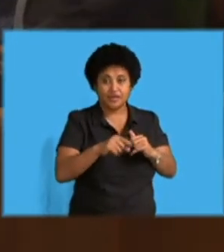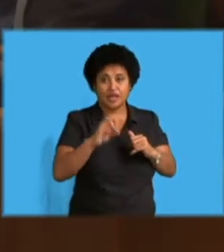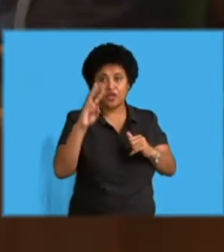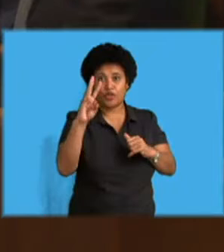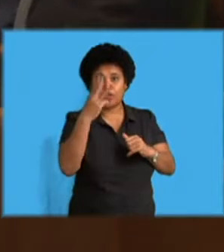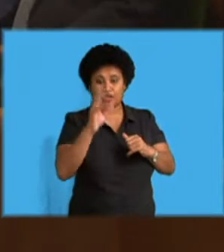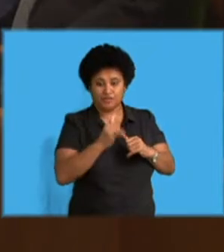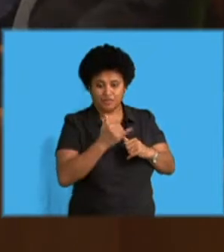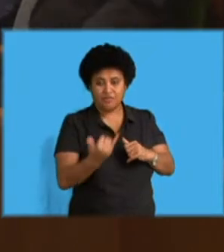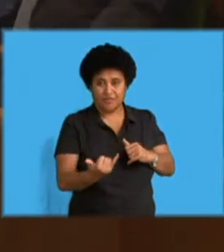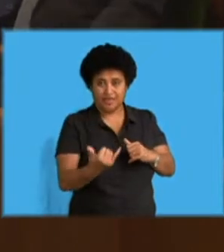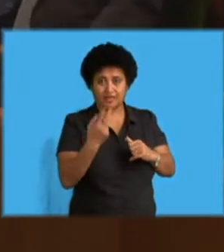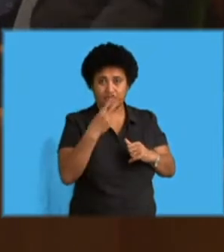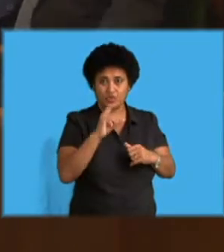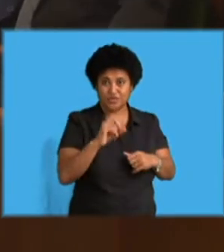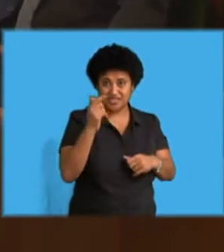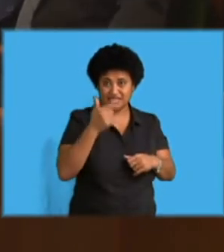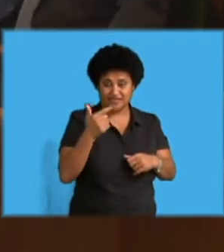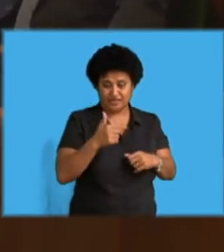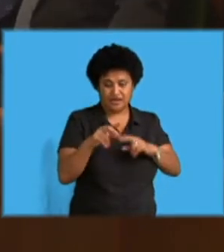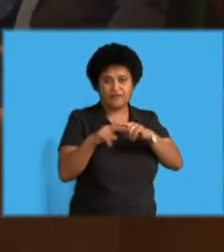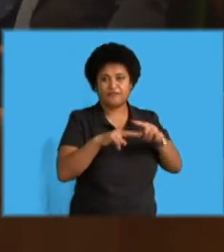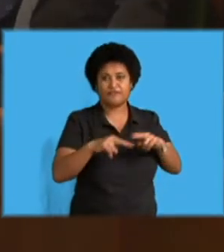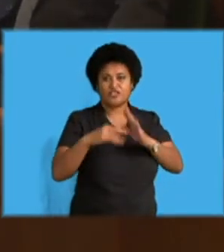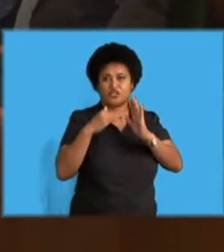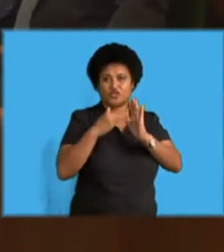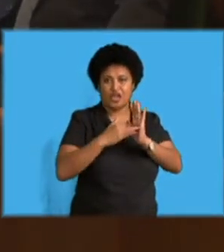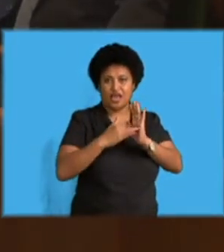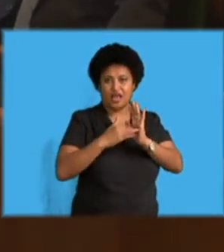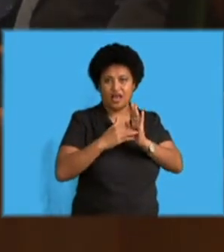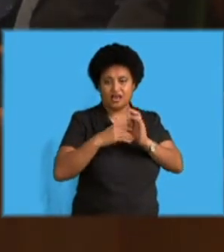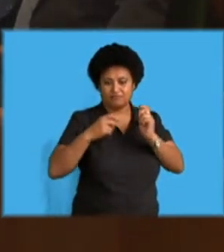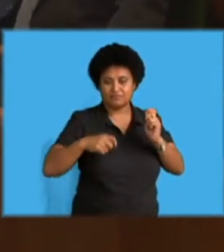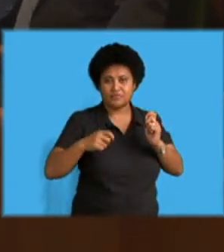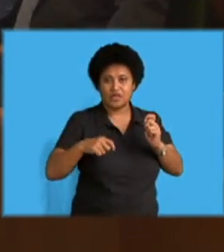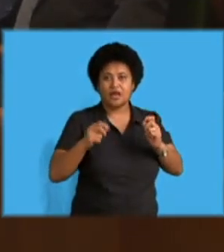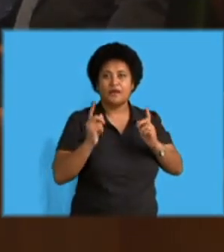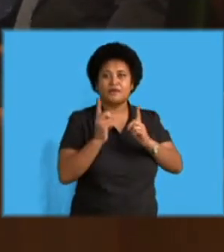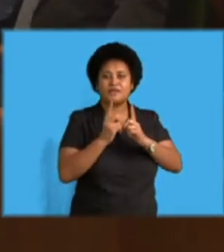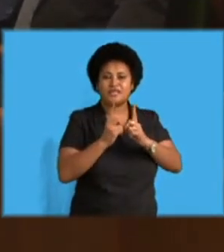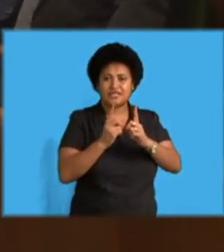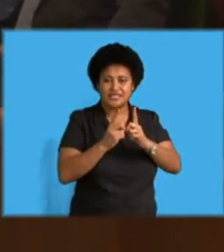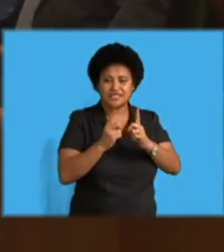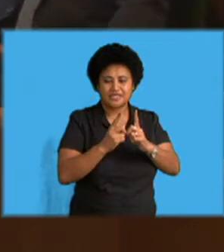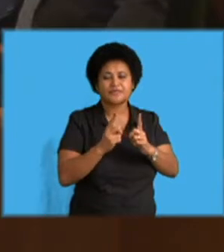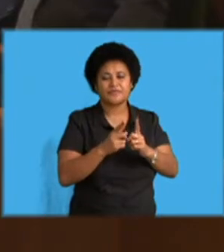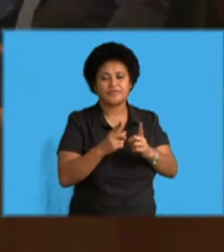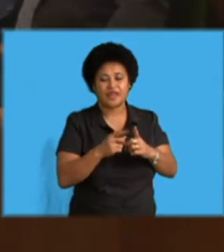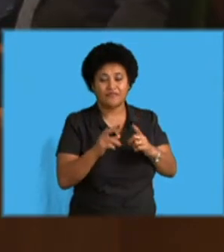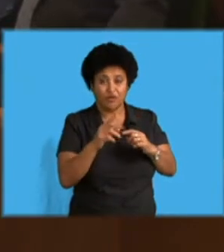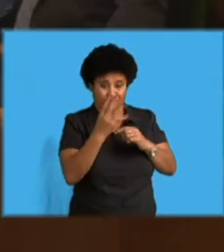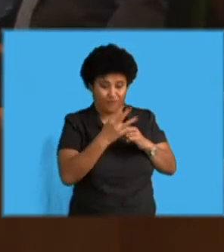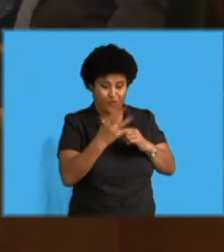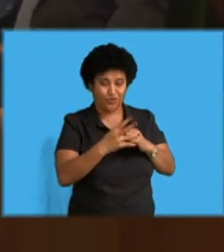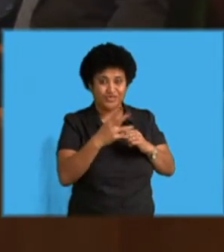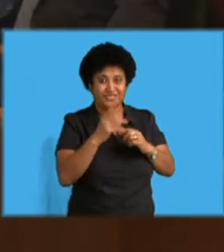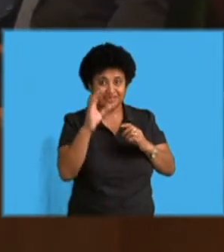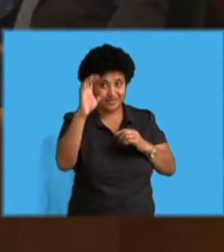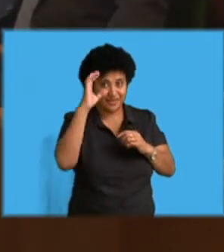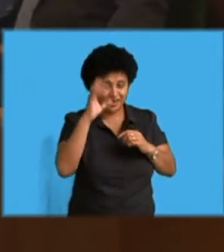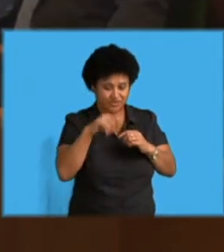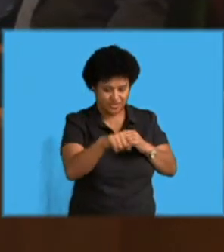2017, Honourable Deputy Speaker, Fiji presided over an informal preparatory meeting with the governors of the PDMC to discuss a number of key issues relating